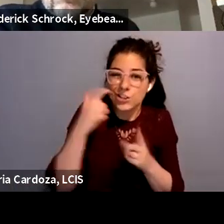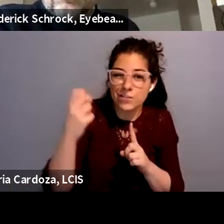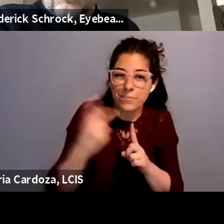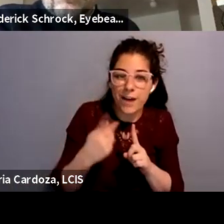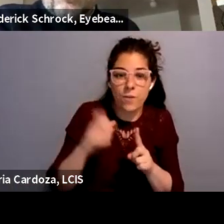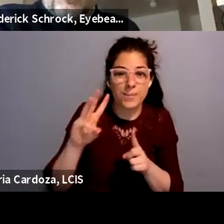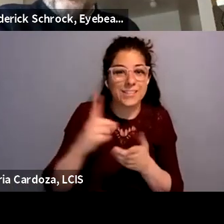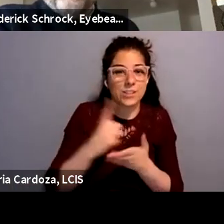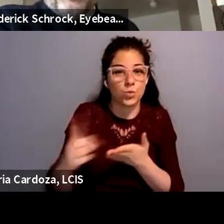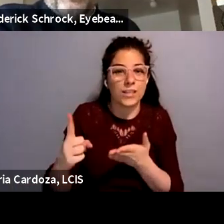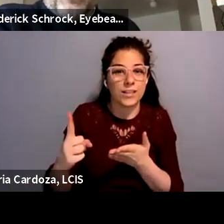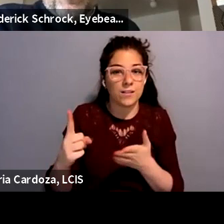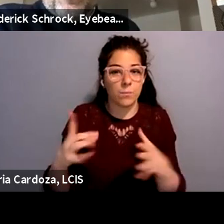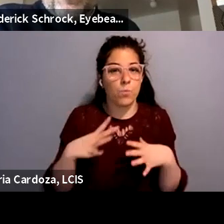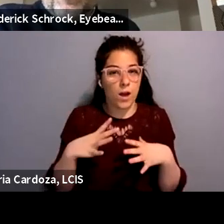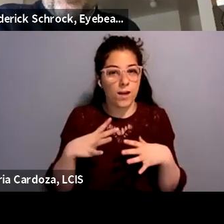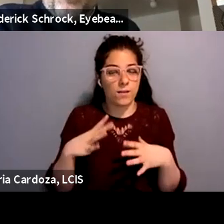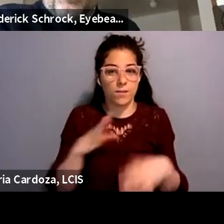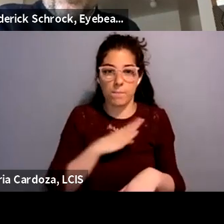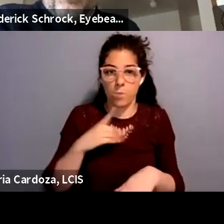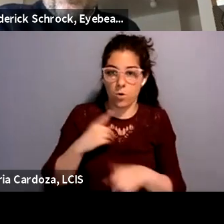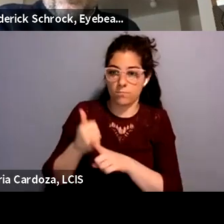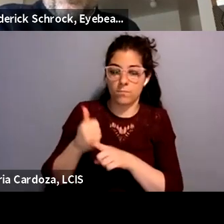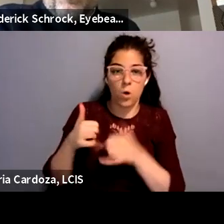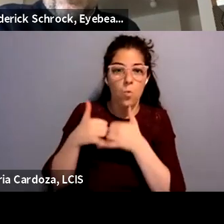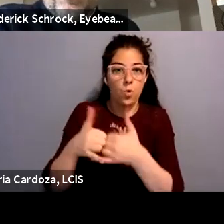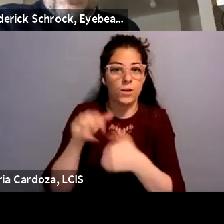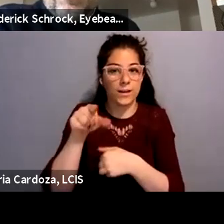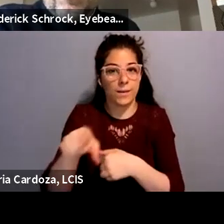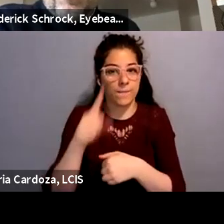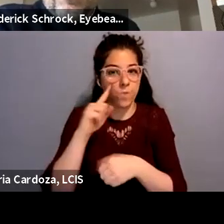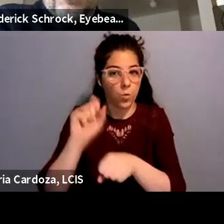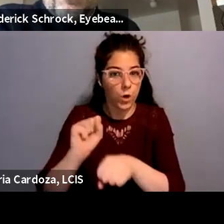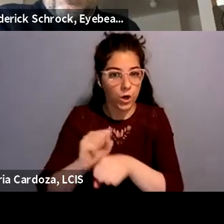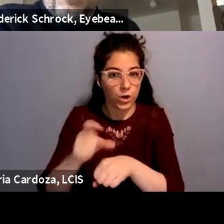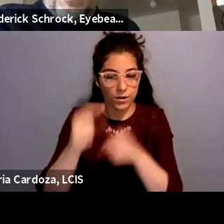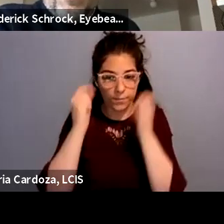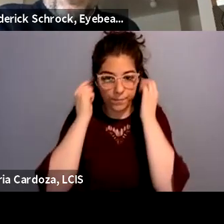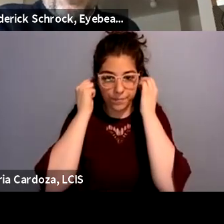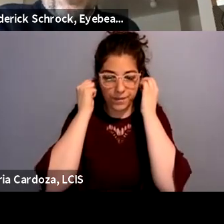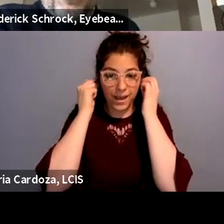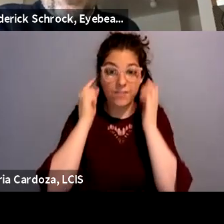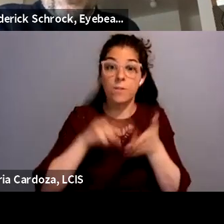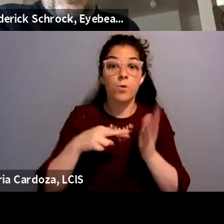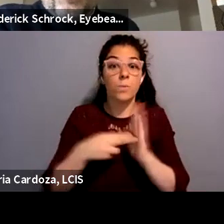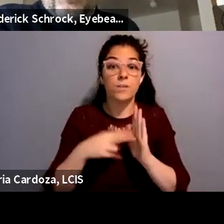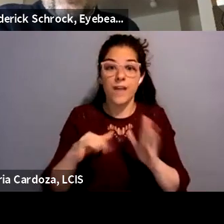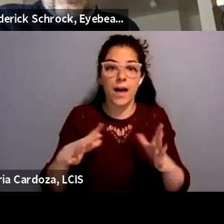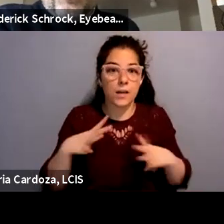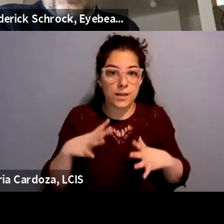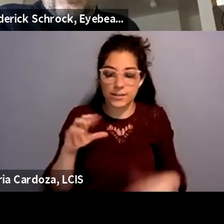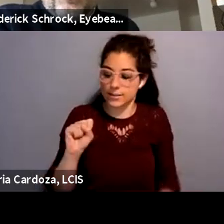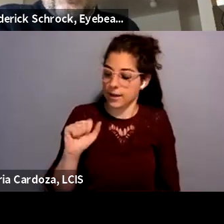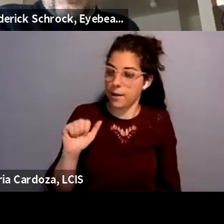6-week sabbatical that the board had awarded him for his work. And the purpose of the sabbatical was